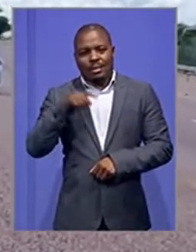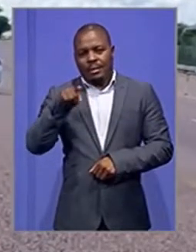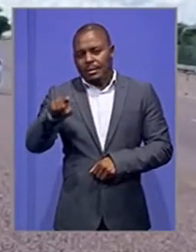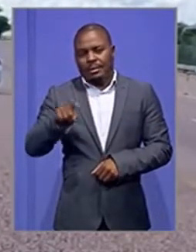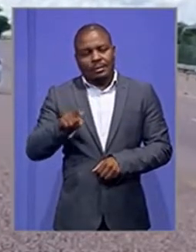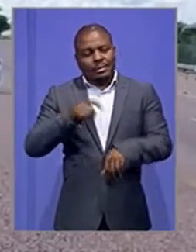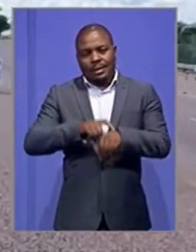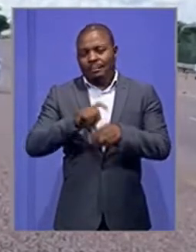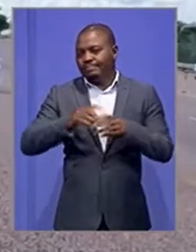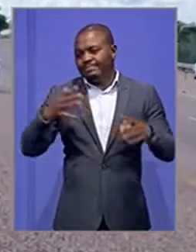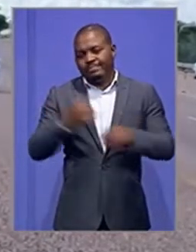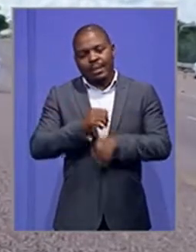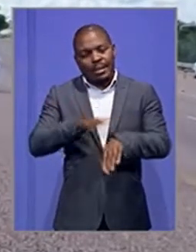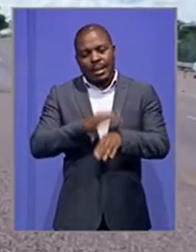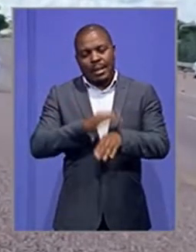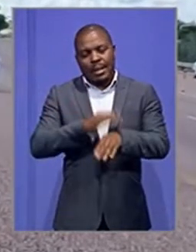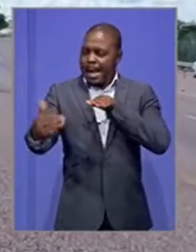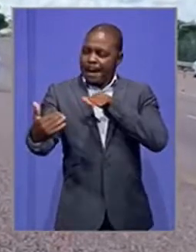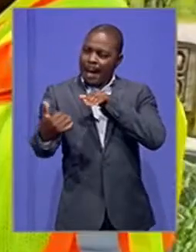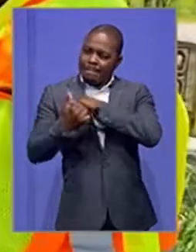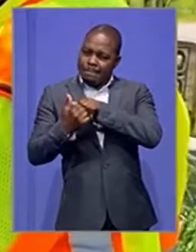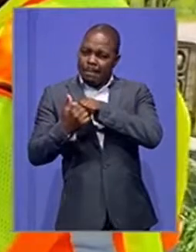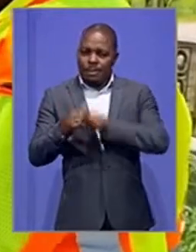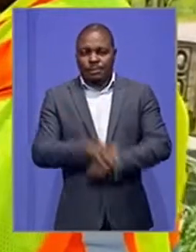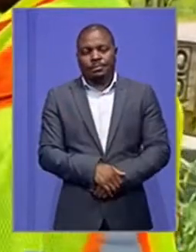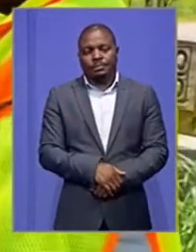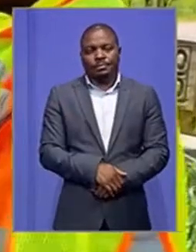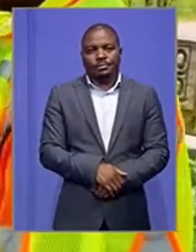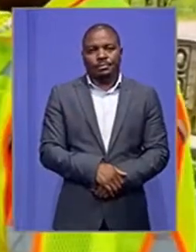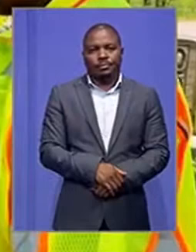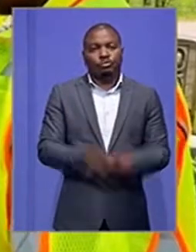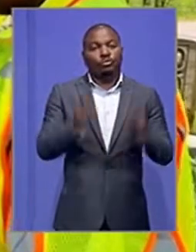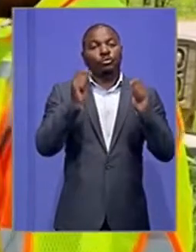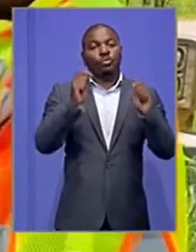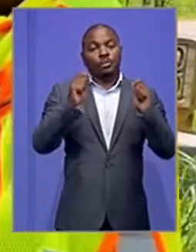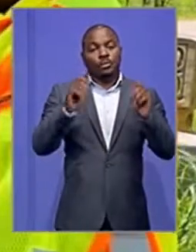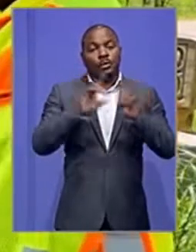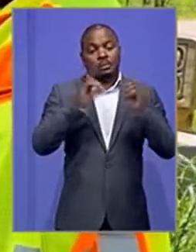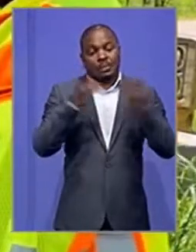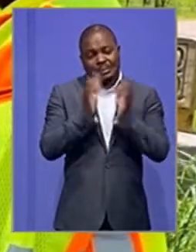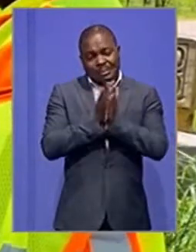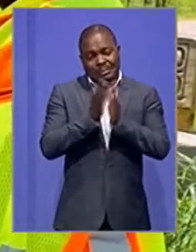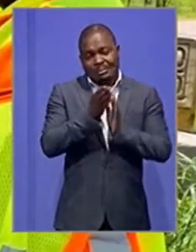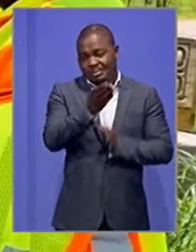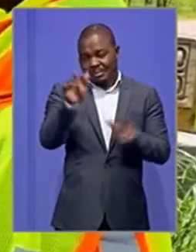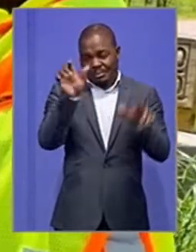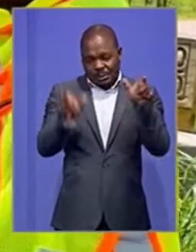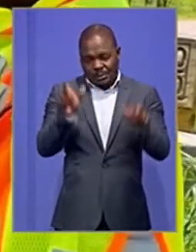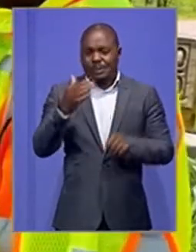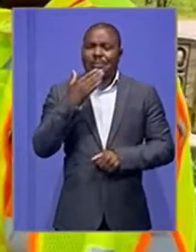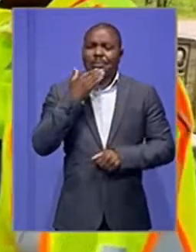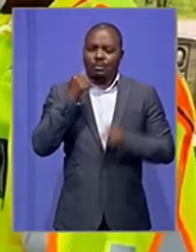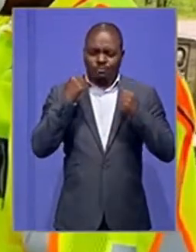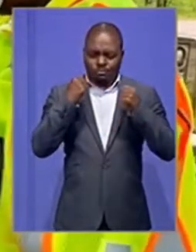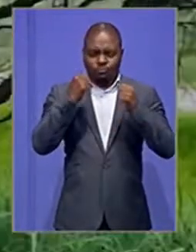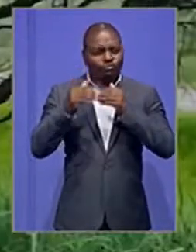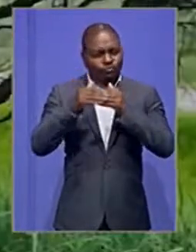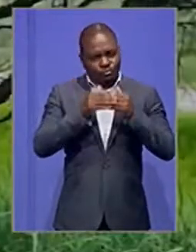in time, so there was a head-on collision. Khabagare lefapha la dipalangwa le ikuetse gape go bakgweetsi go kgweetsa ka